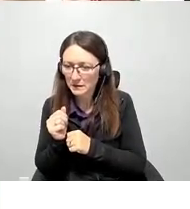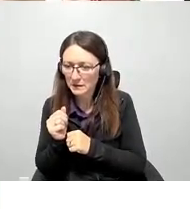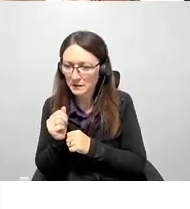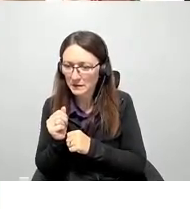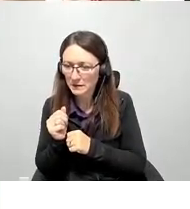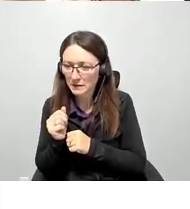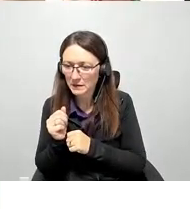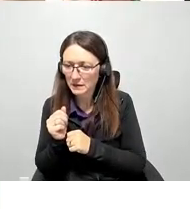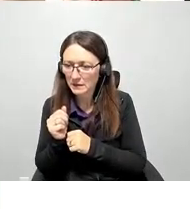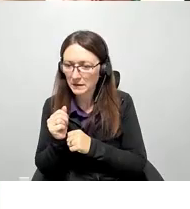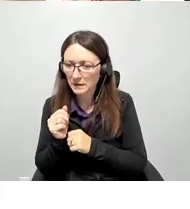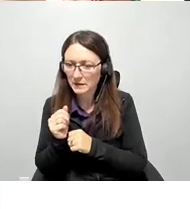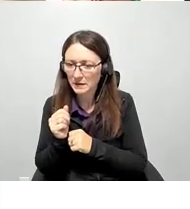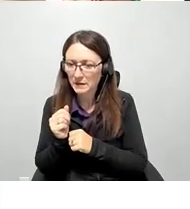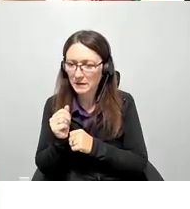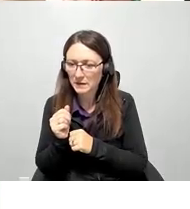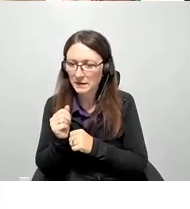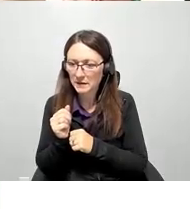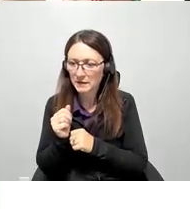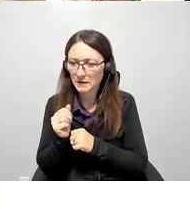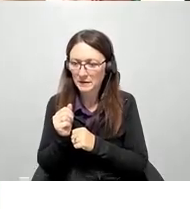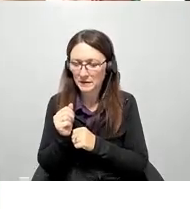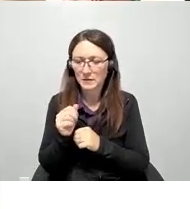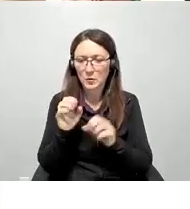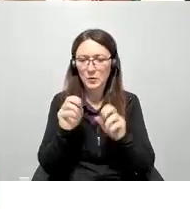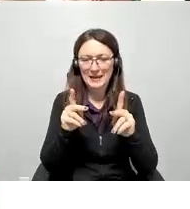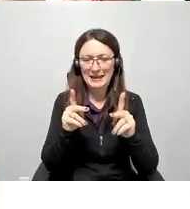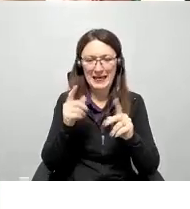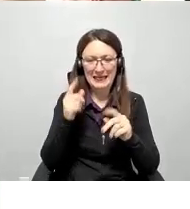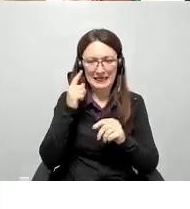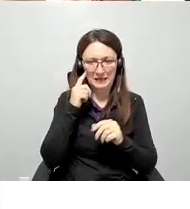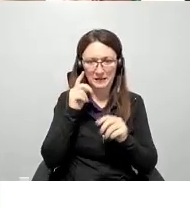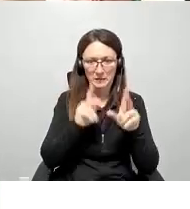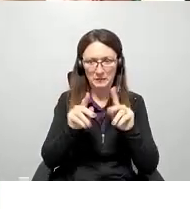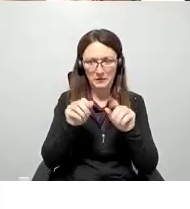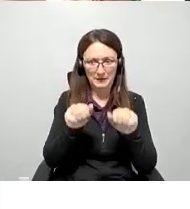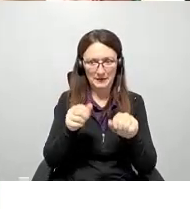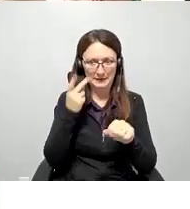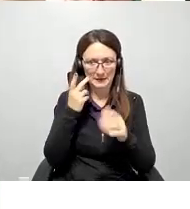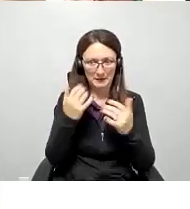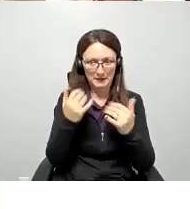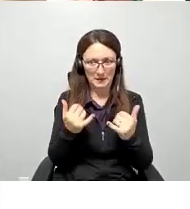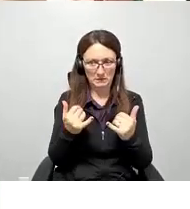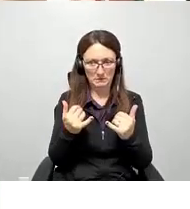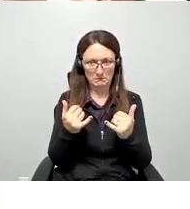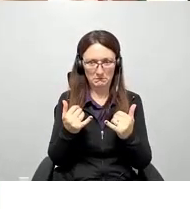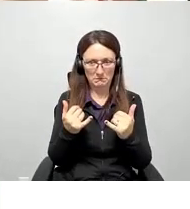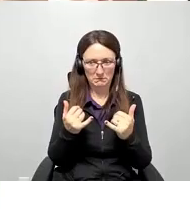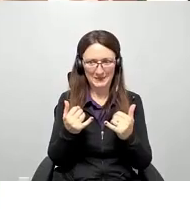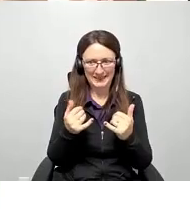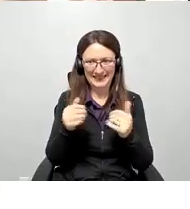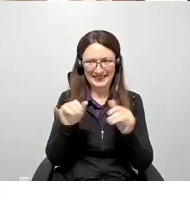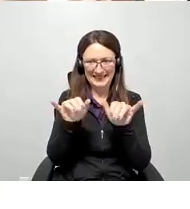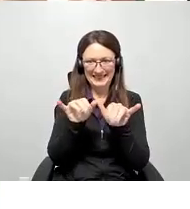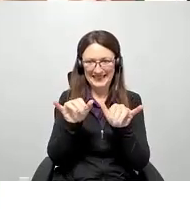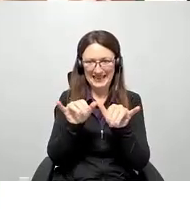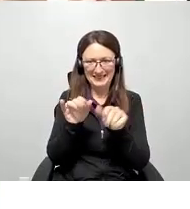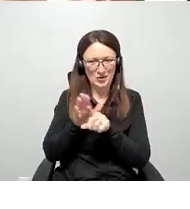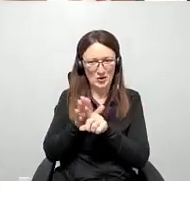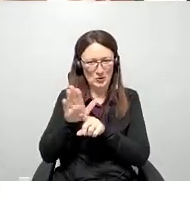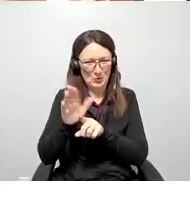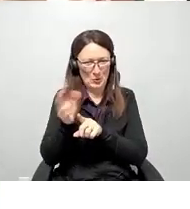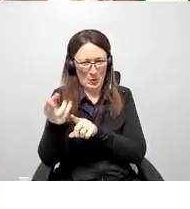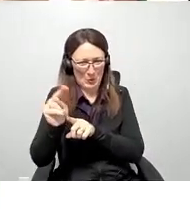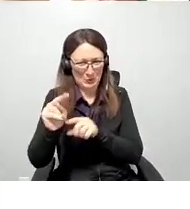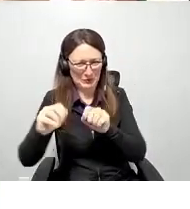Unfortunately, yeah, I feel like folks can see it. The sizing is all set on your screen, not